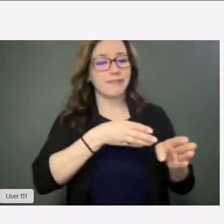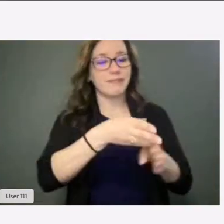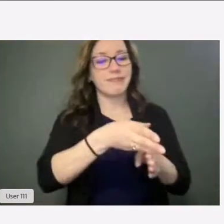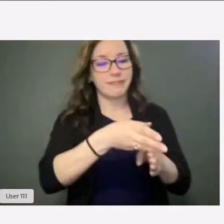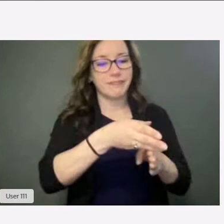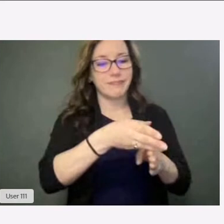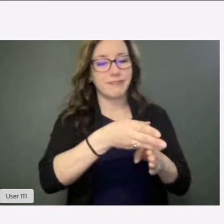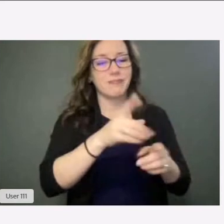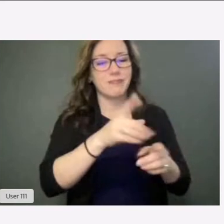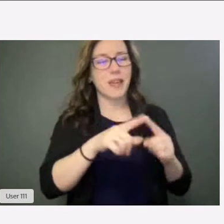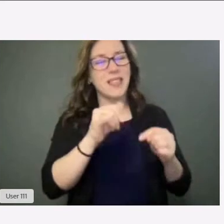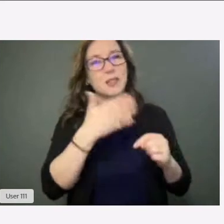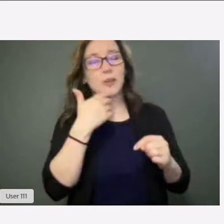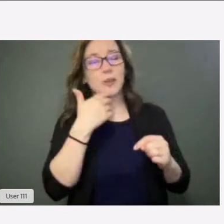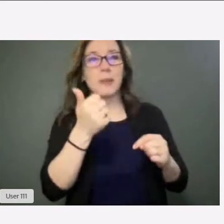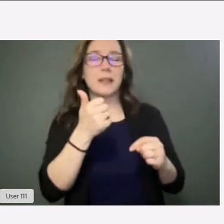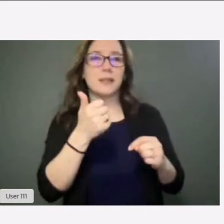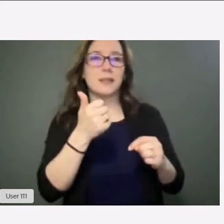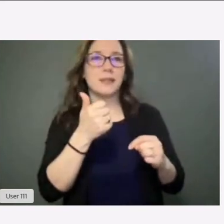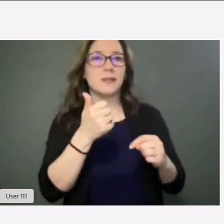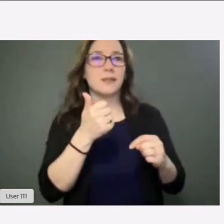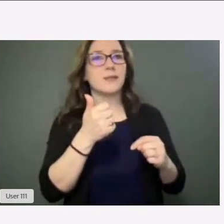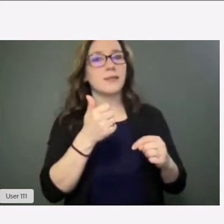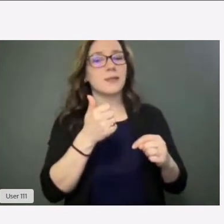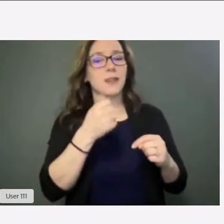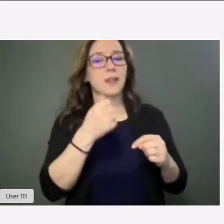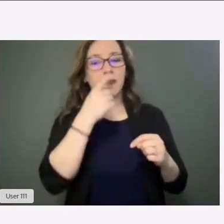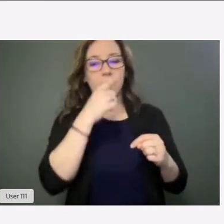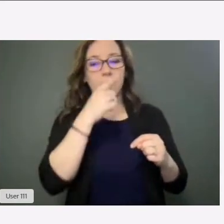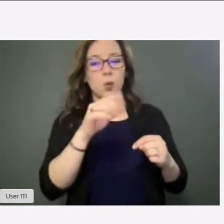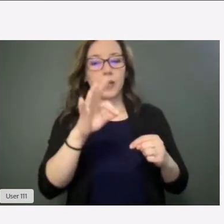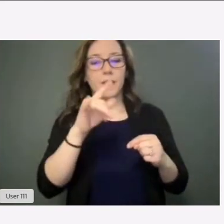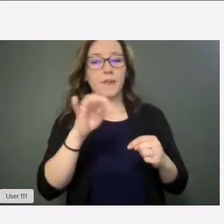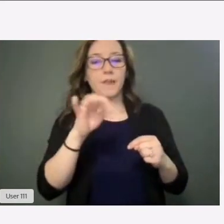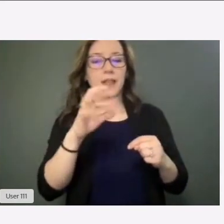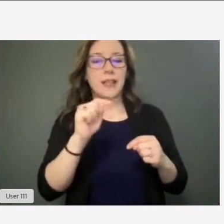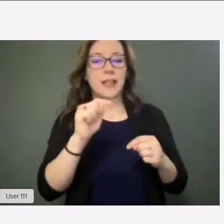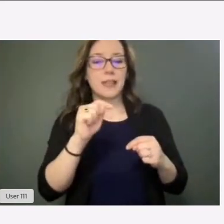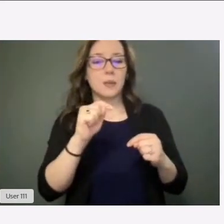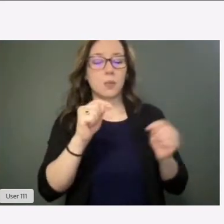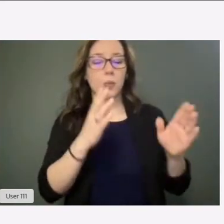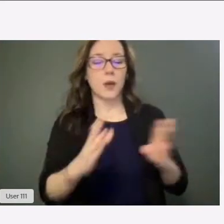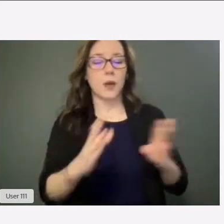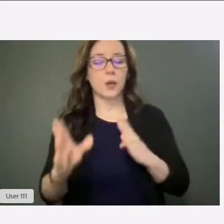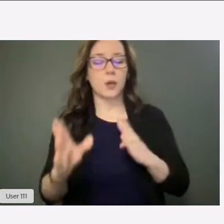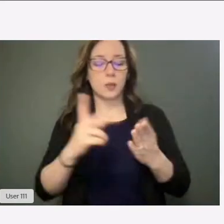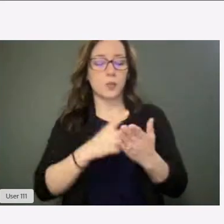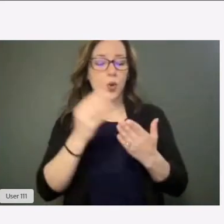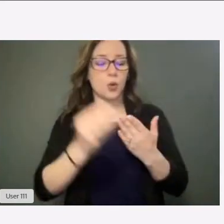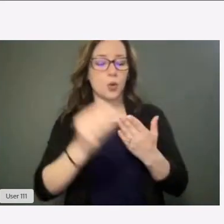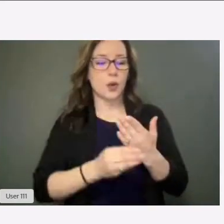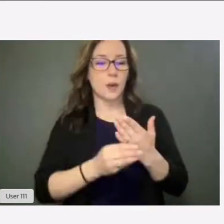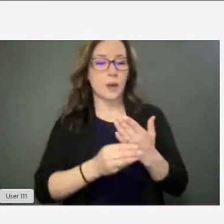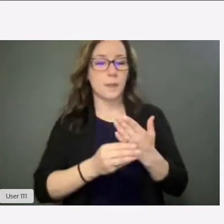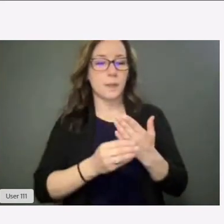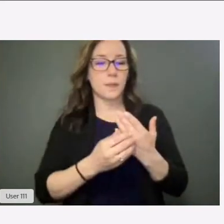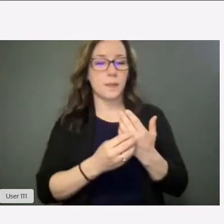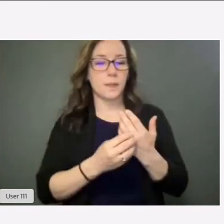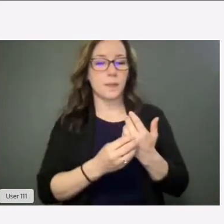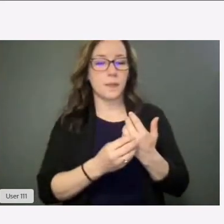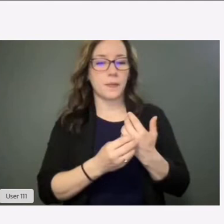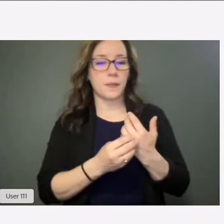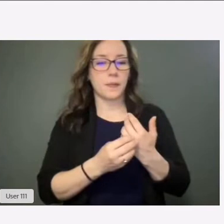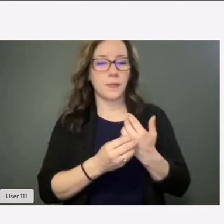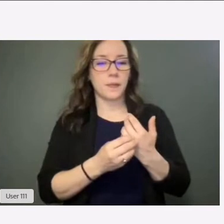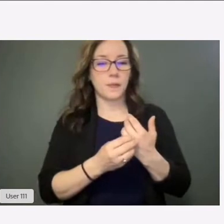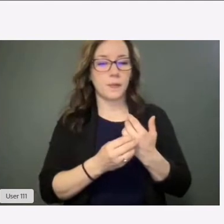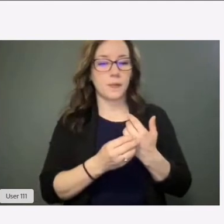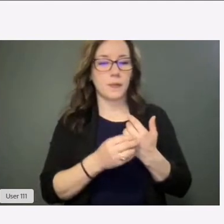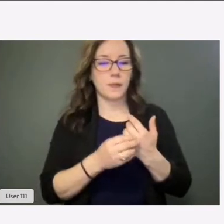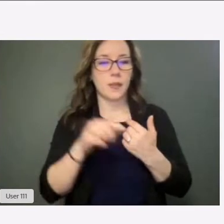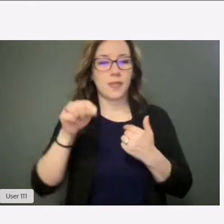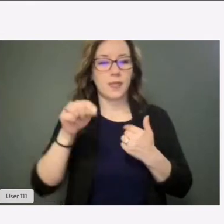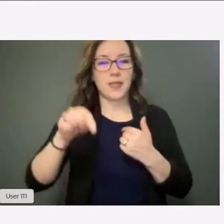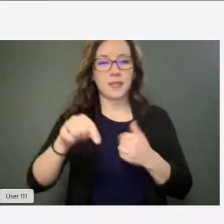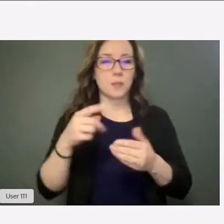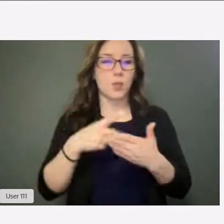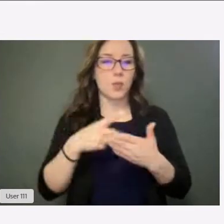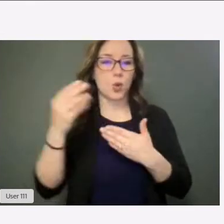your best bet, quite honestly, for the suite of preparedness grant programs would be the Shuship and Uwasi program that we're discussing here